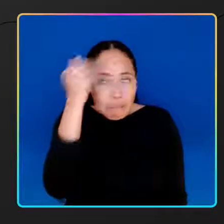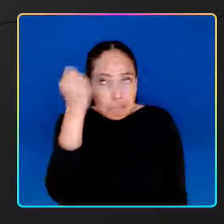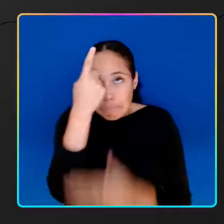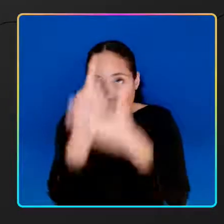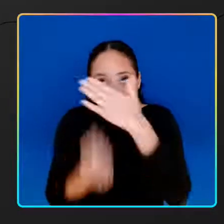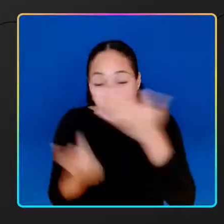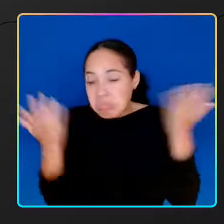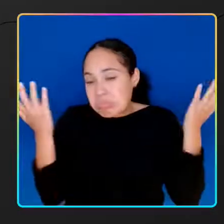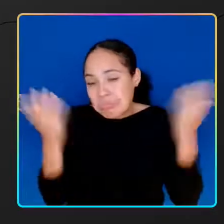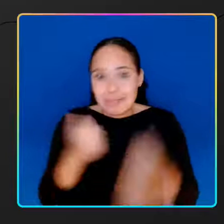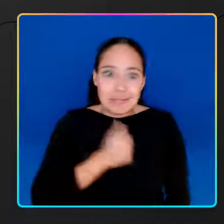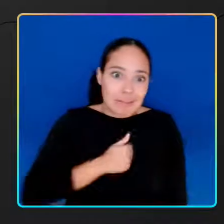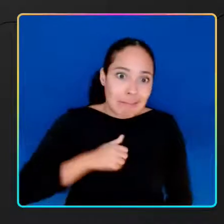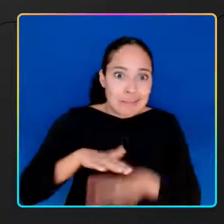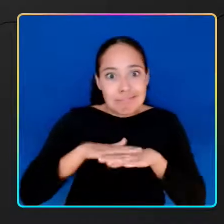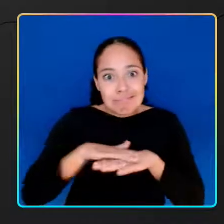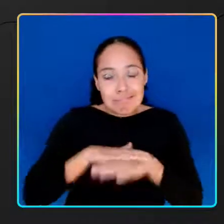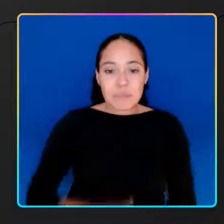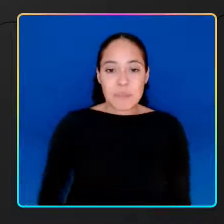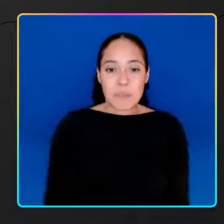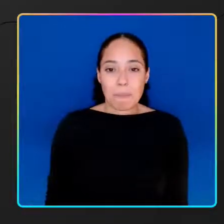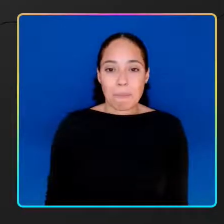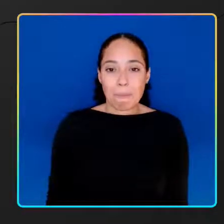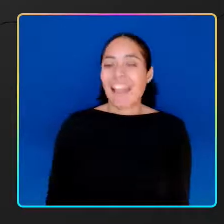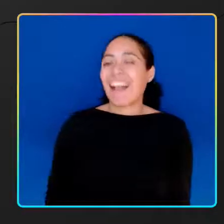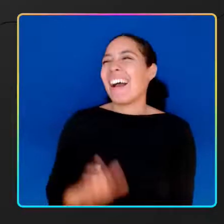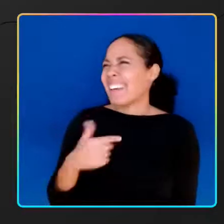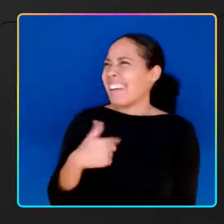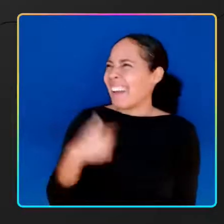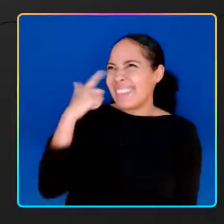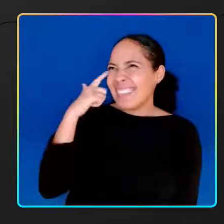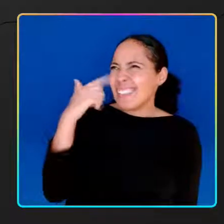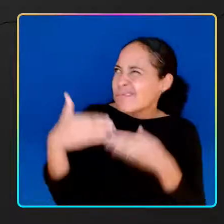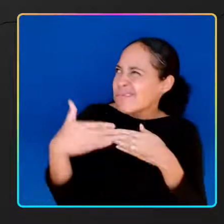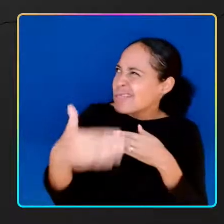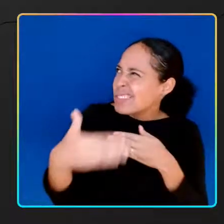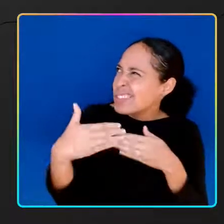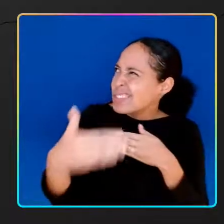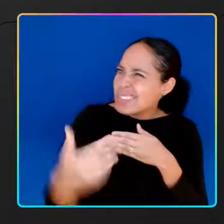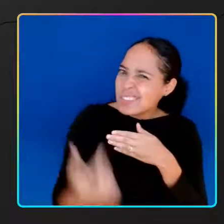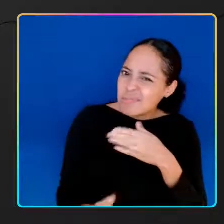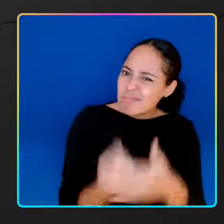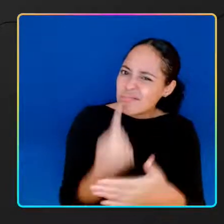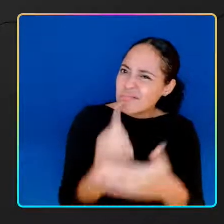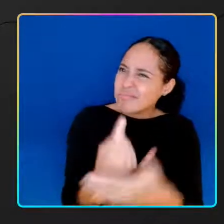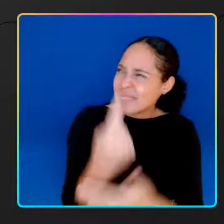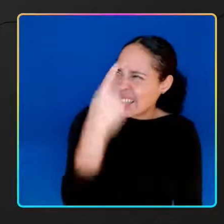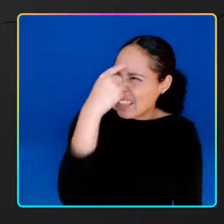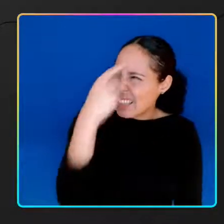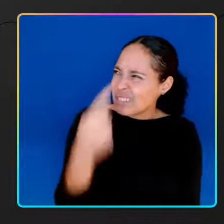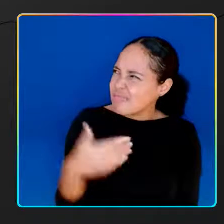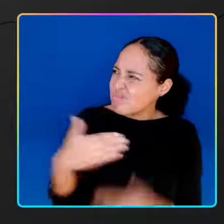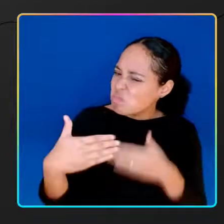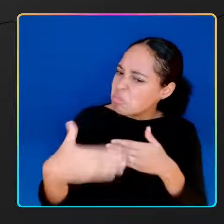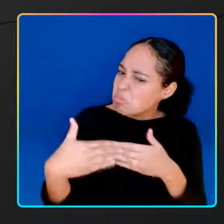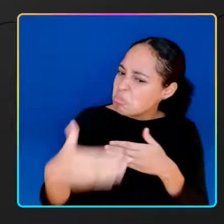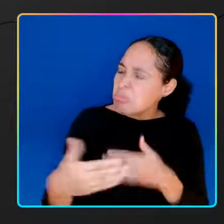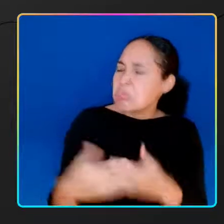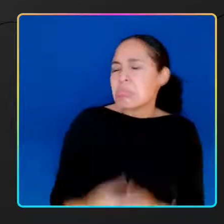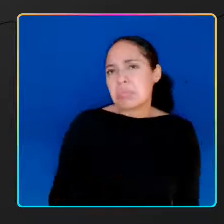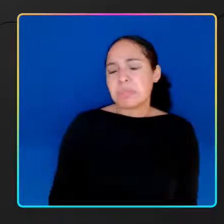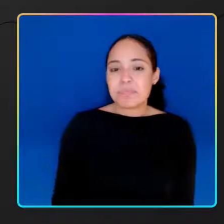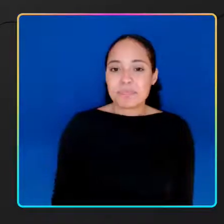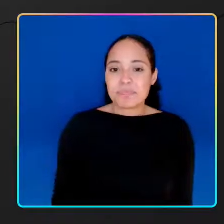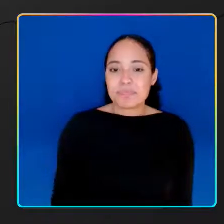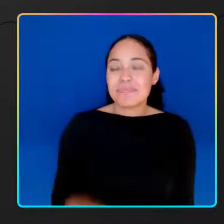one coming up or whether there's one just been. I feel like I have been seeing some stuff about it. So, yeah, so if someone can go search for AI